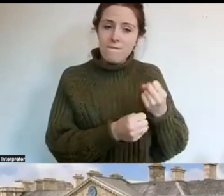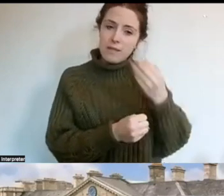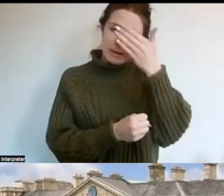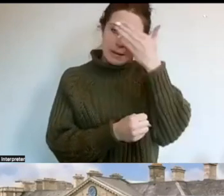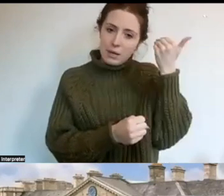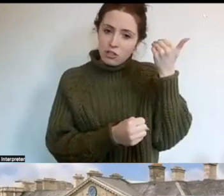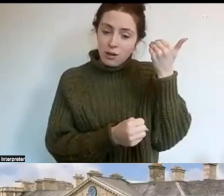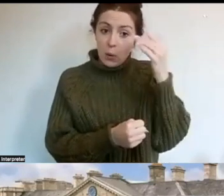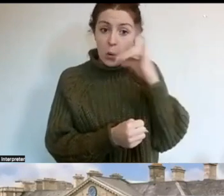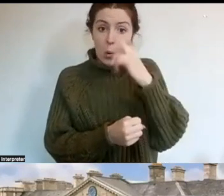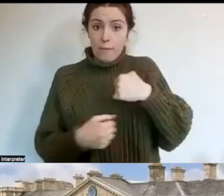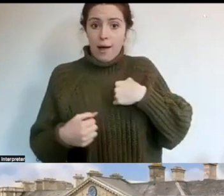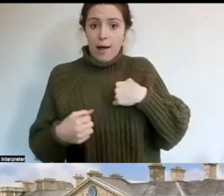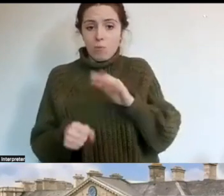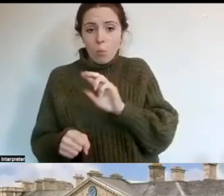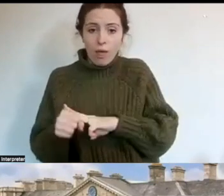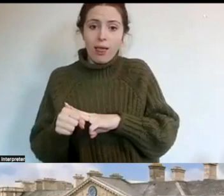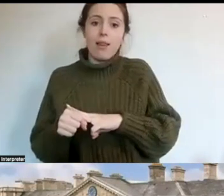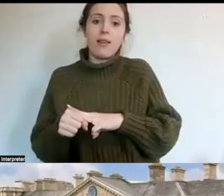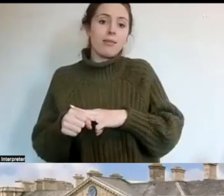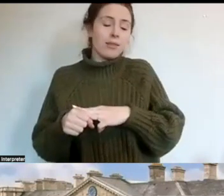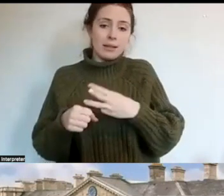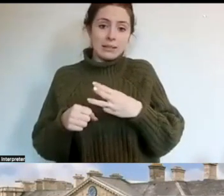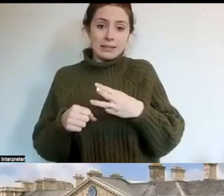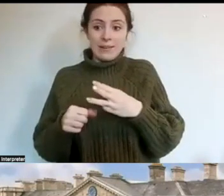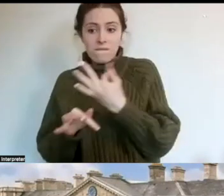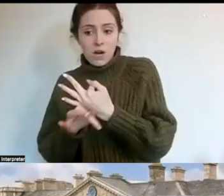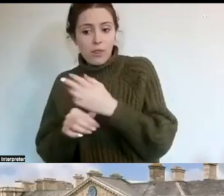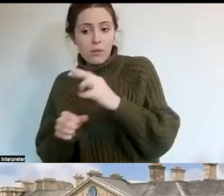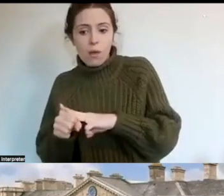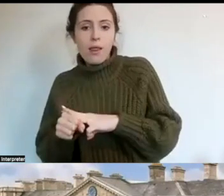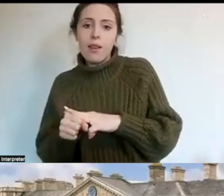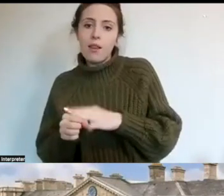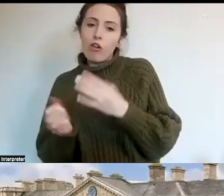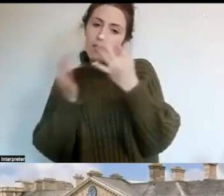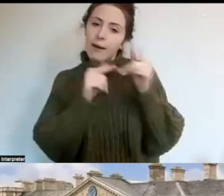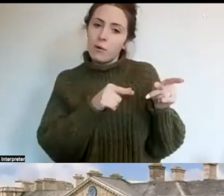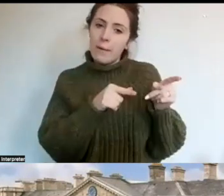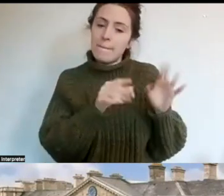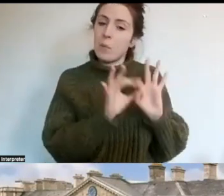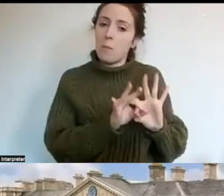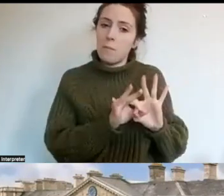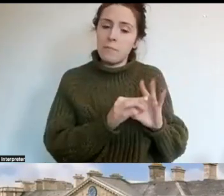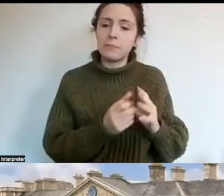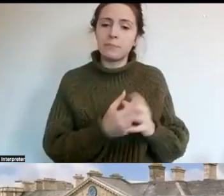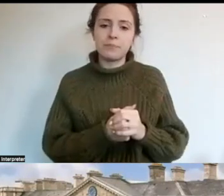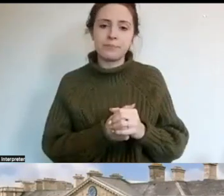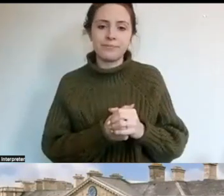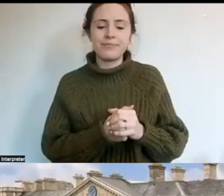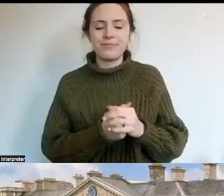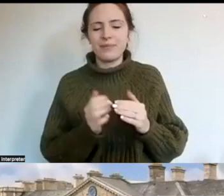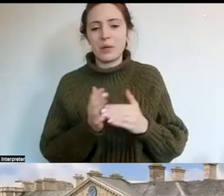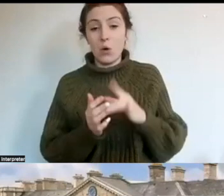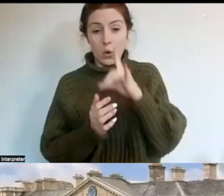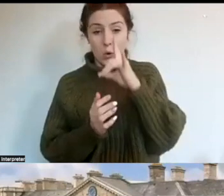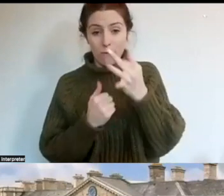enough and his daddy's well enough to look after him in his own home. Great. Yeah, no, and we hope that for you as well.